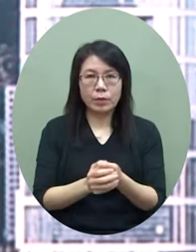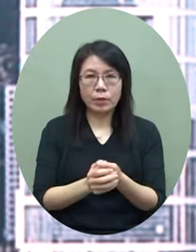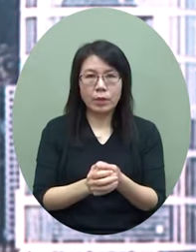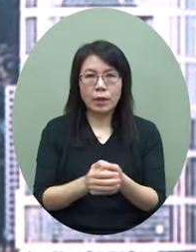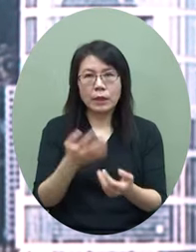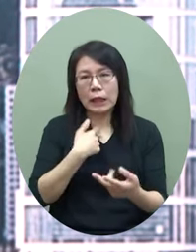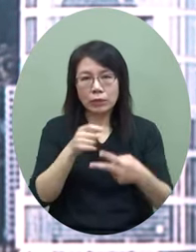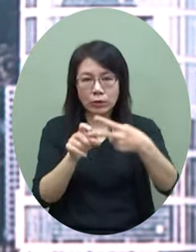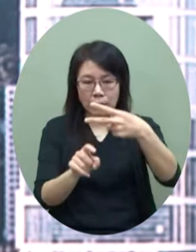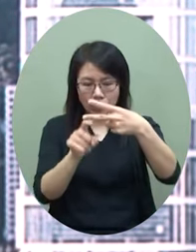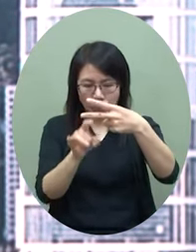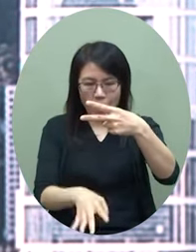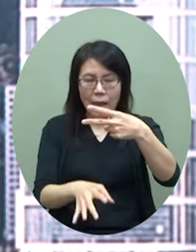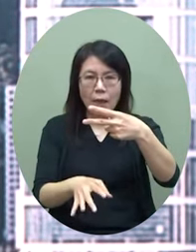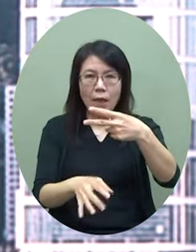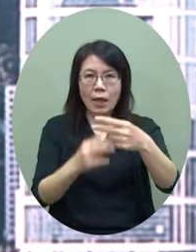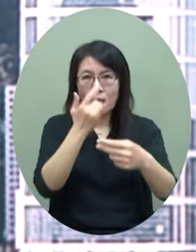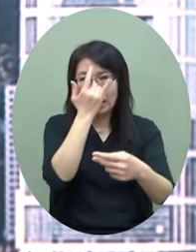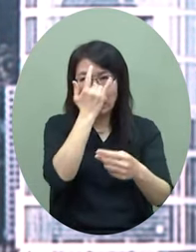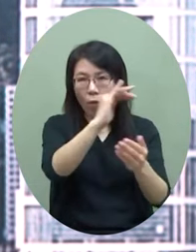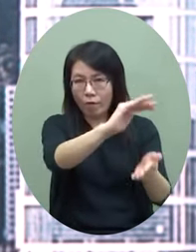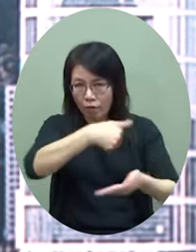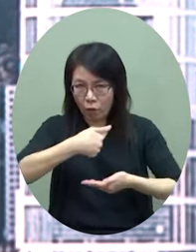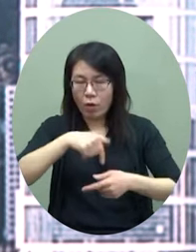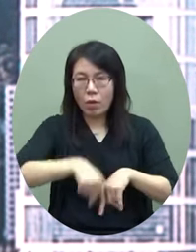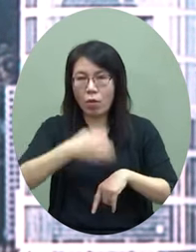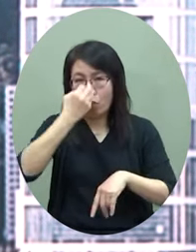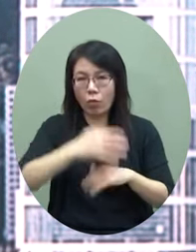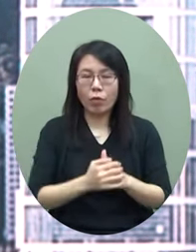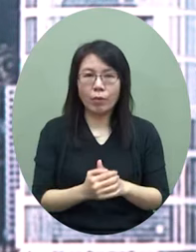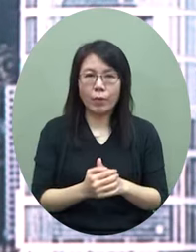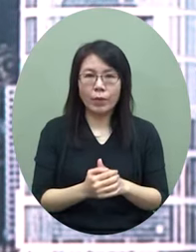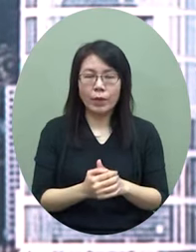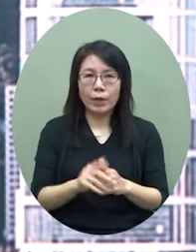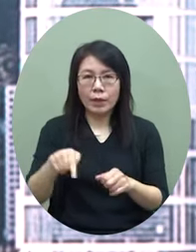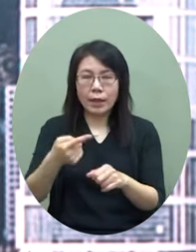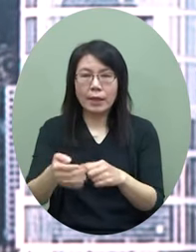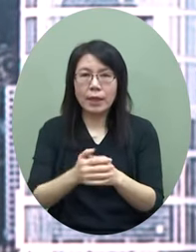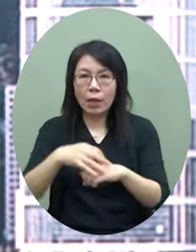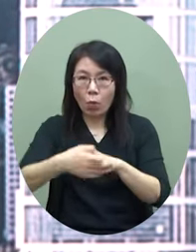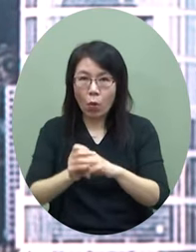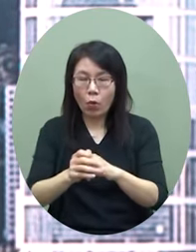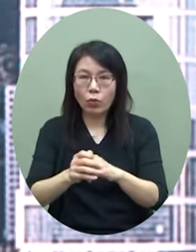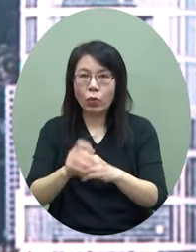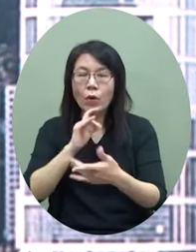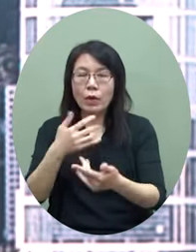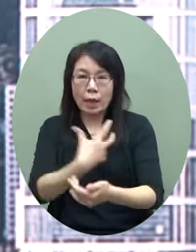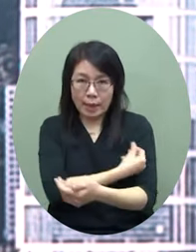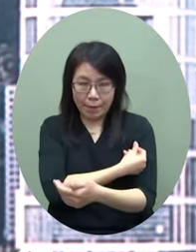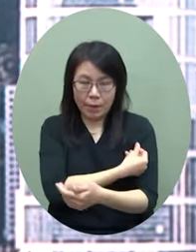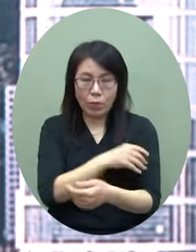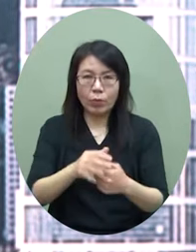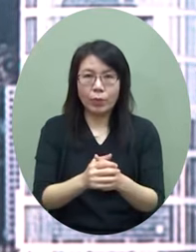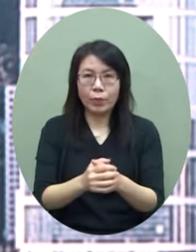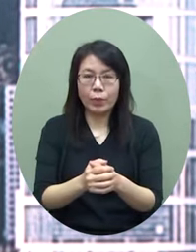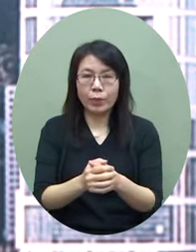and the second is Sinovacagainagainit has to be authorisedand again